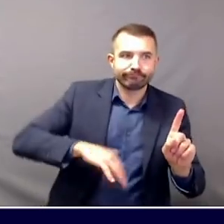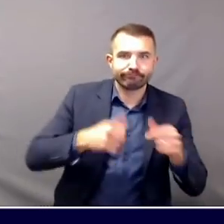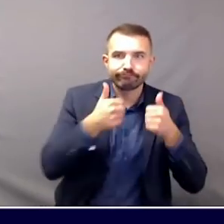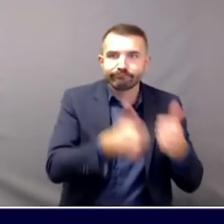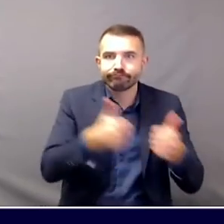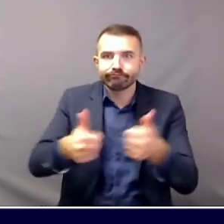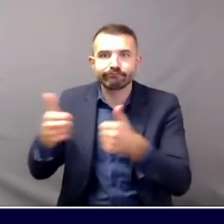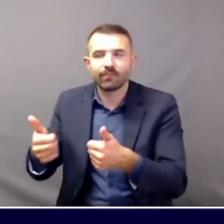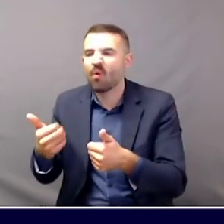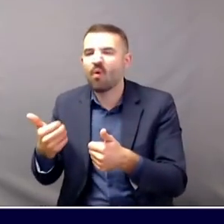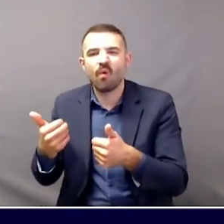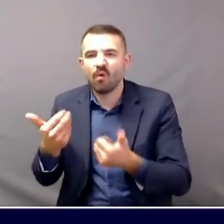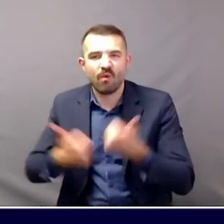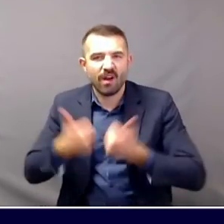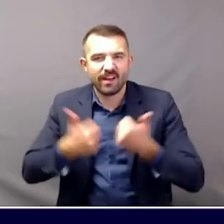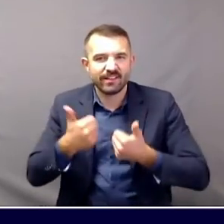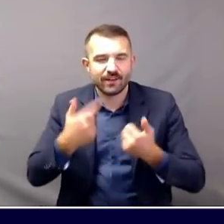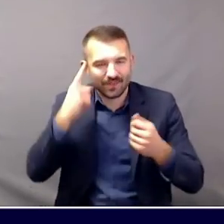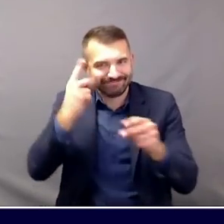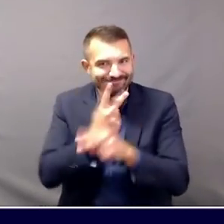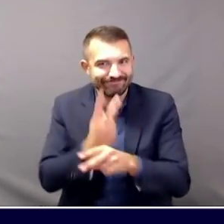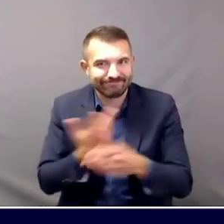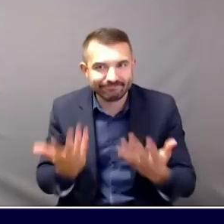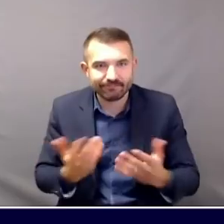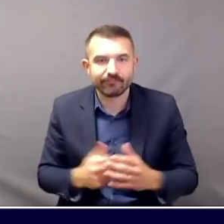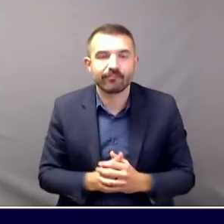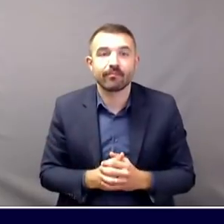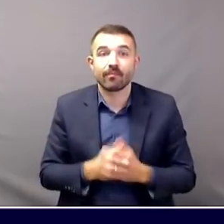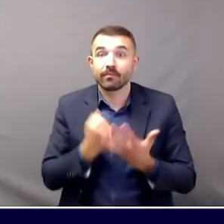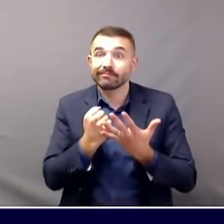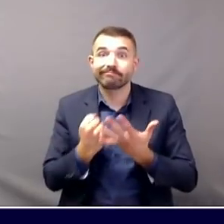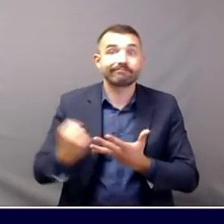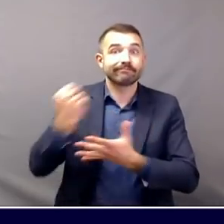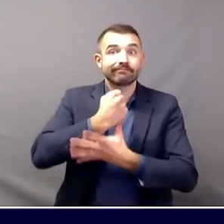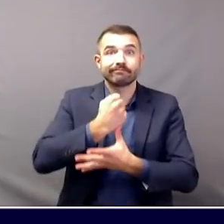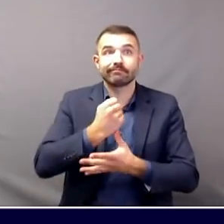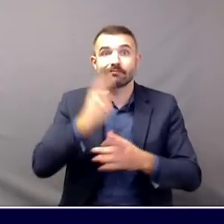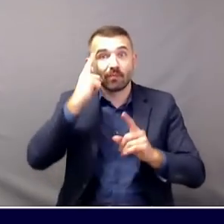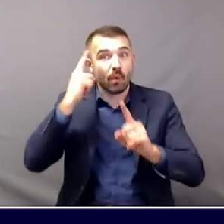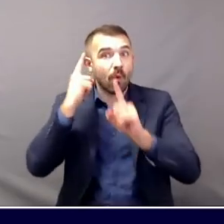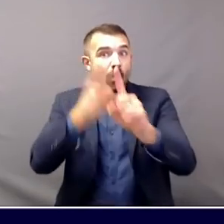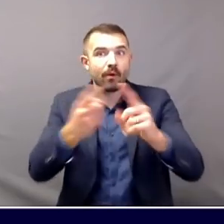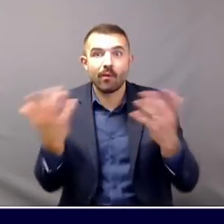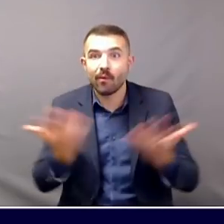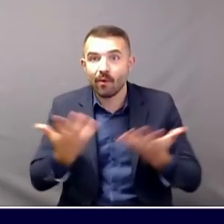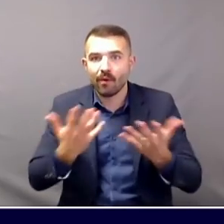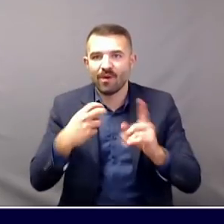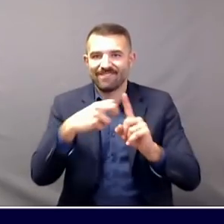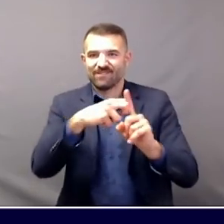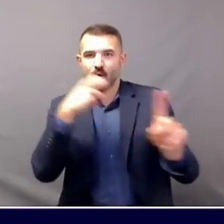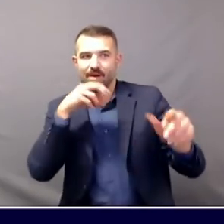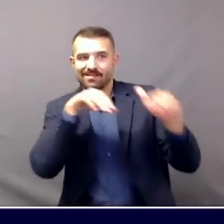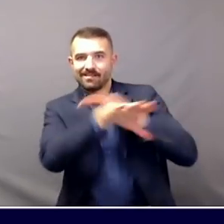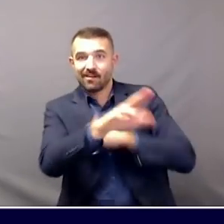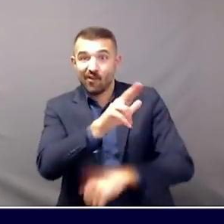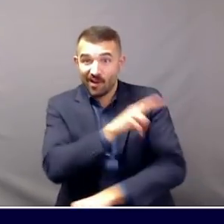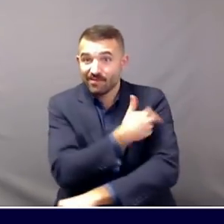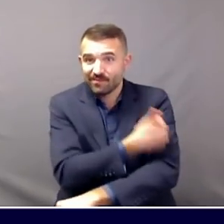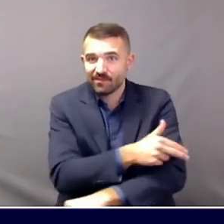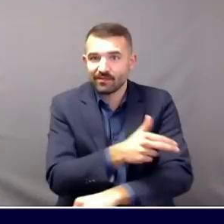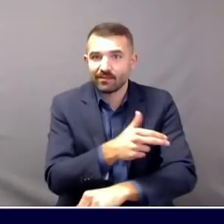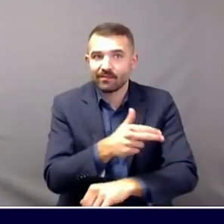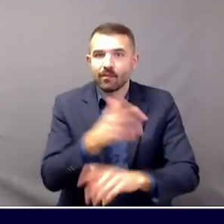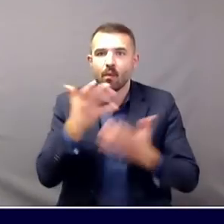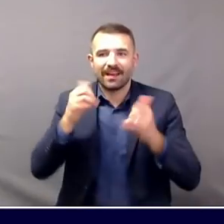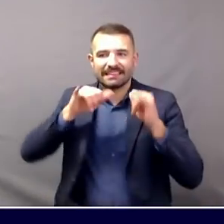the primary function of this drug is to try to keep folks out of the hospital so they can be cared for and recover